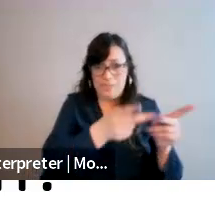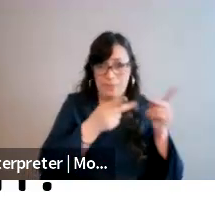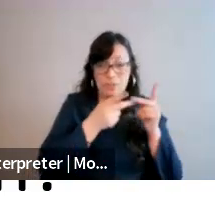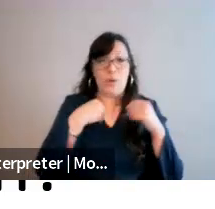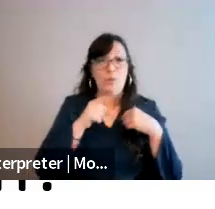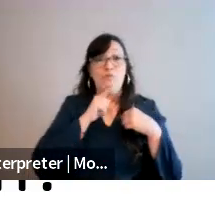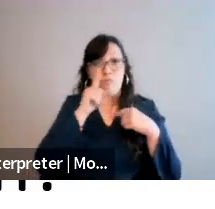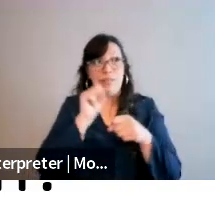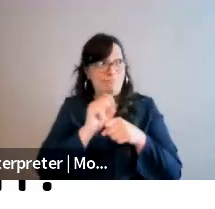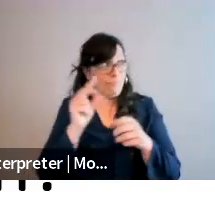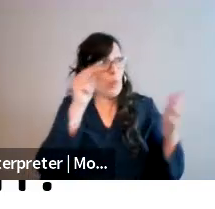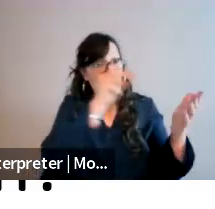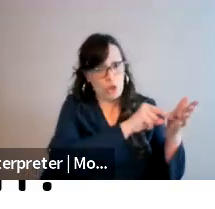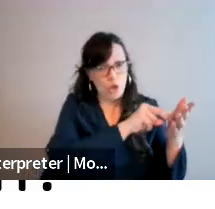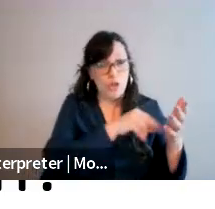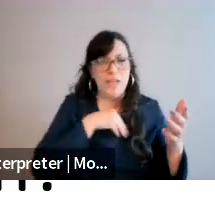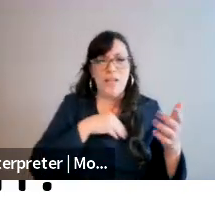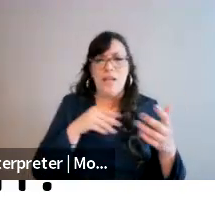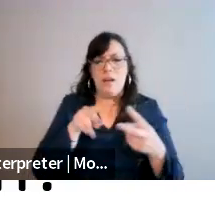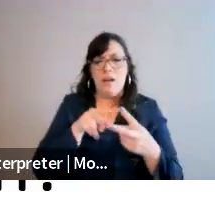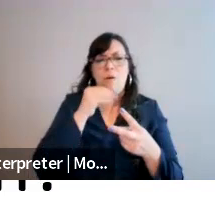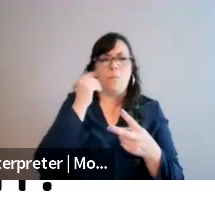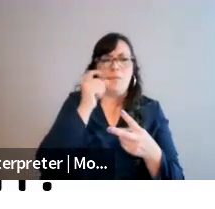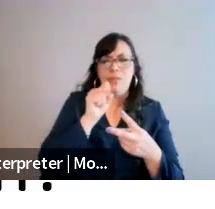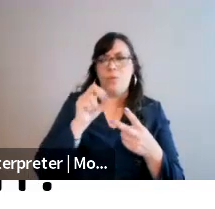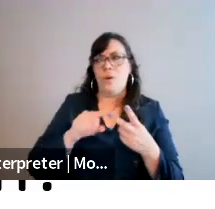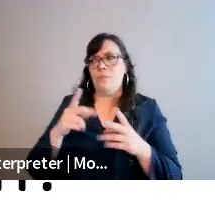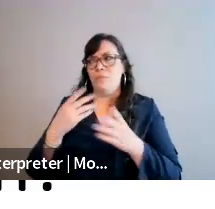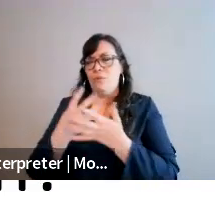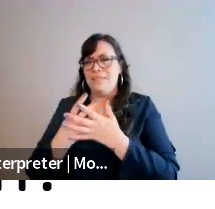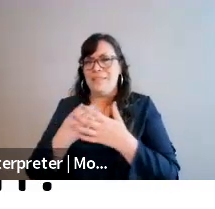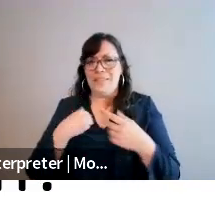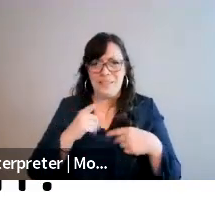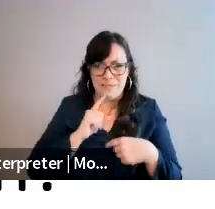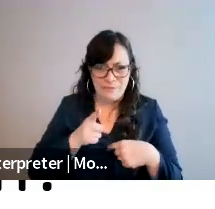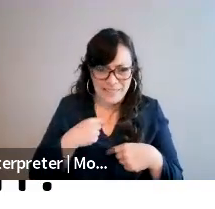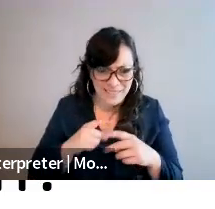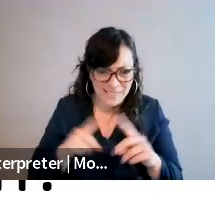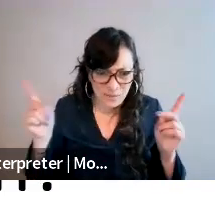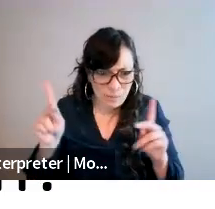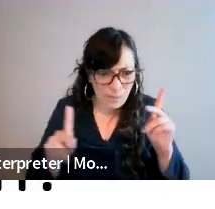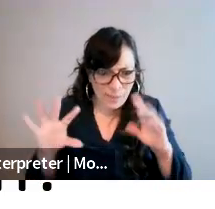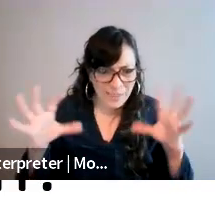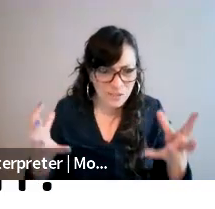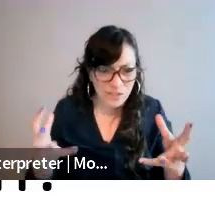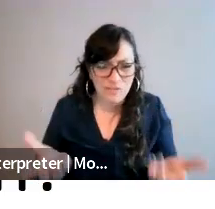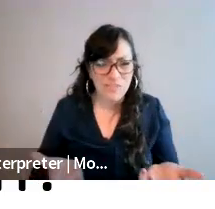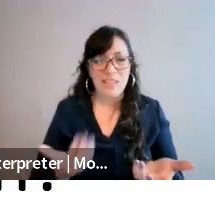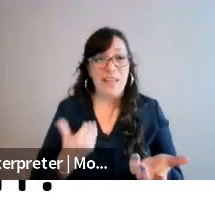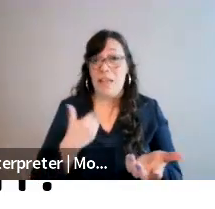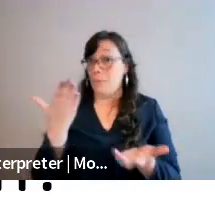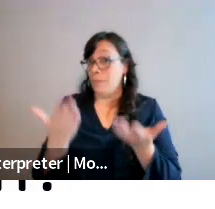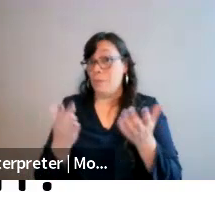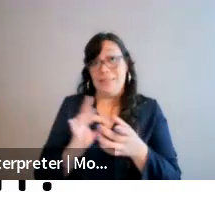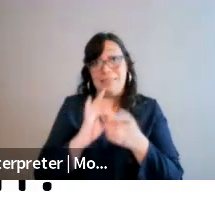actually track it, ended up homeless or in prison. So that's a completely different population. And it may be just connected